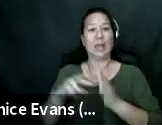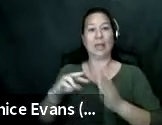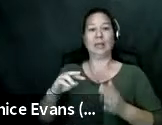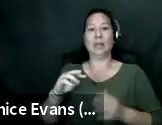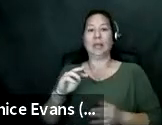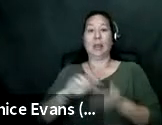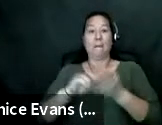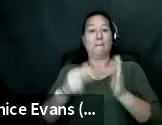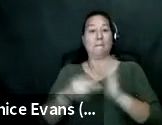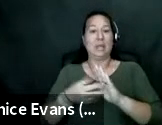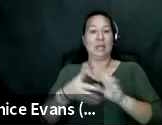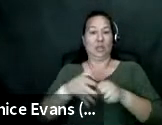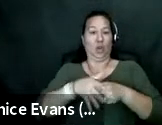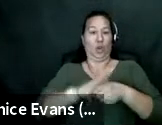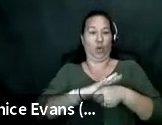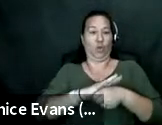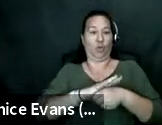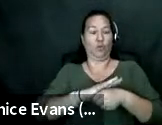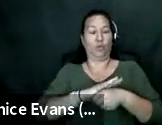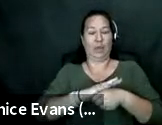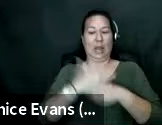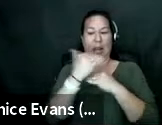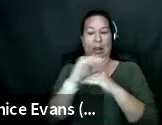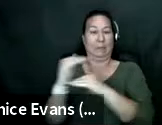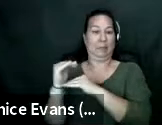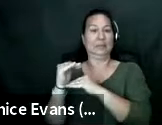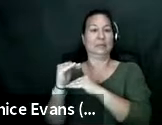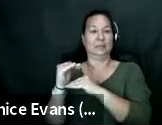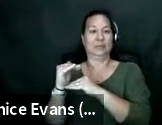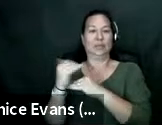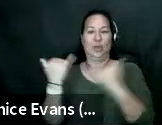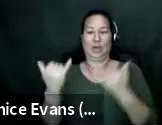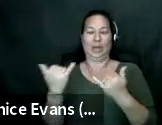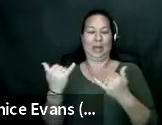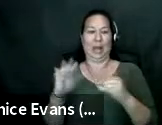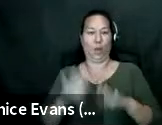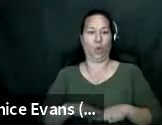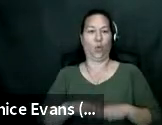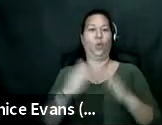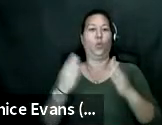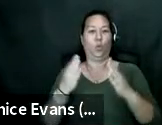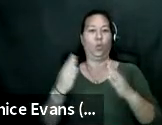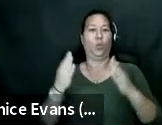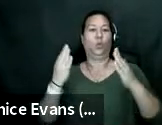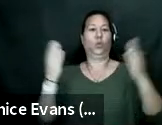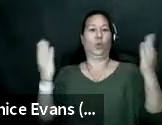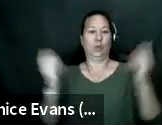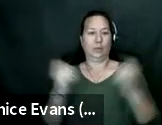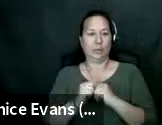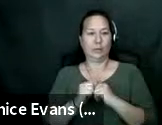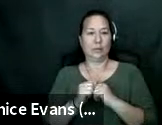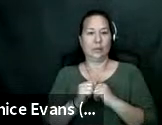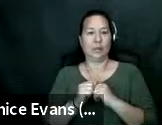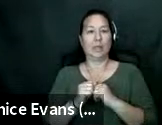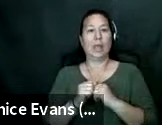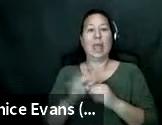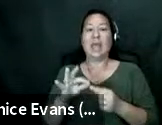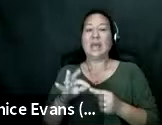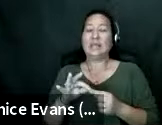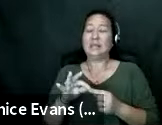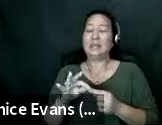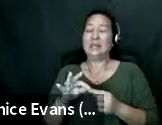state, except for specific situations where there are higher risk